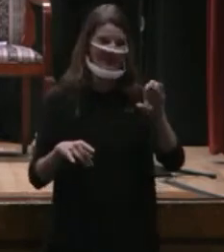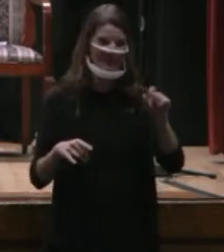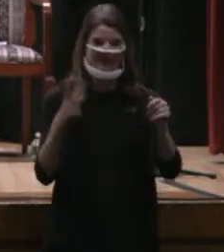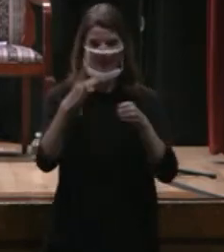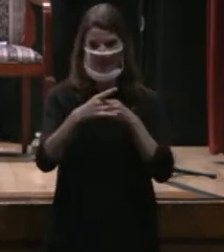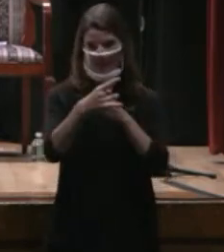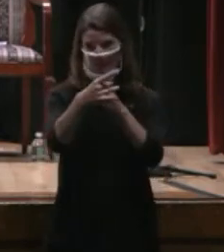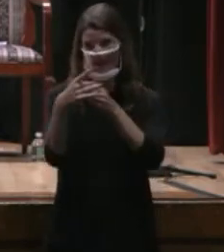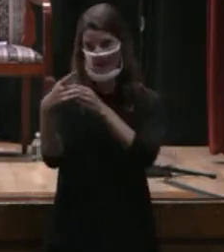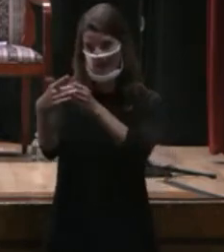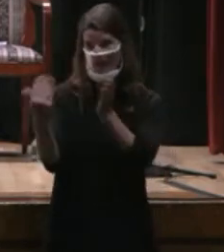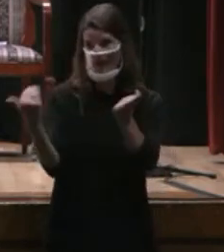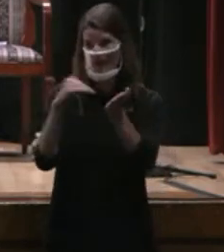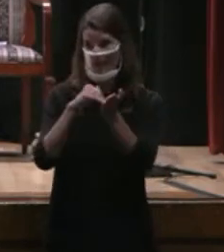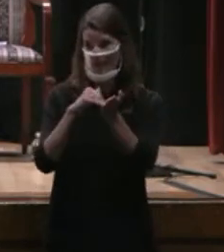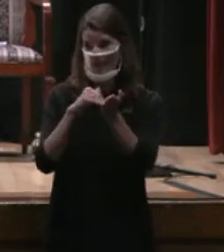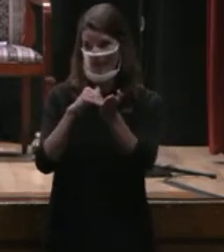again.